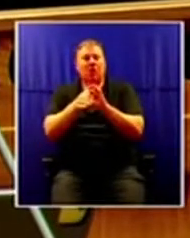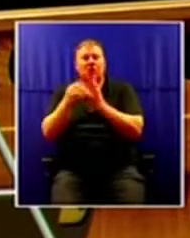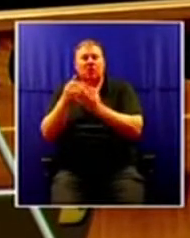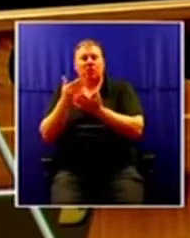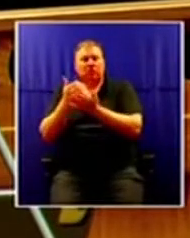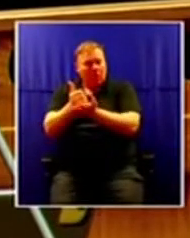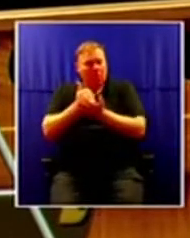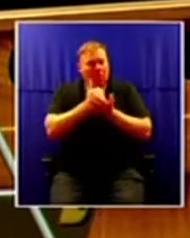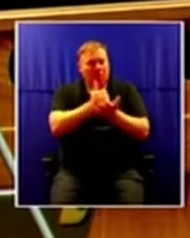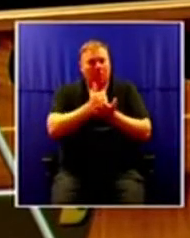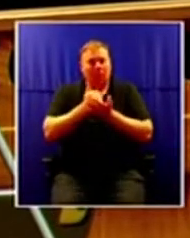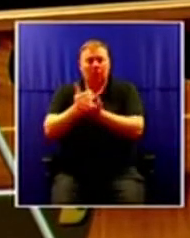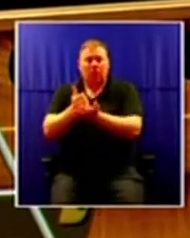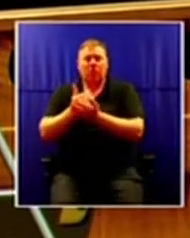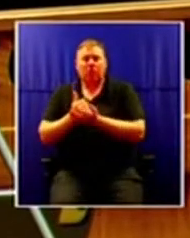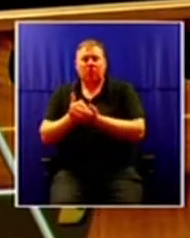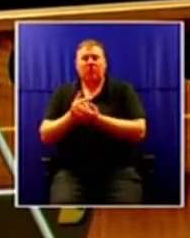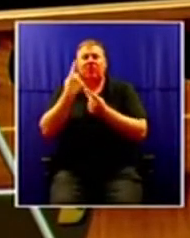conflict resolution.